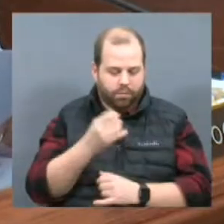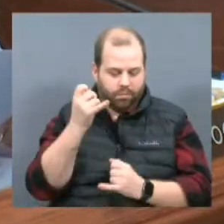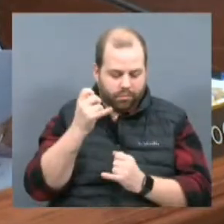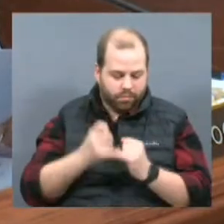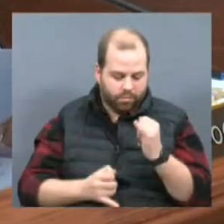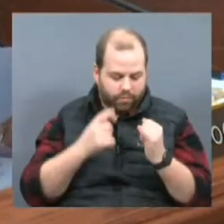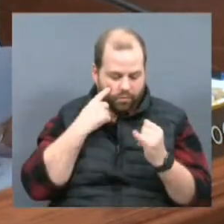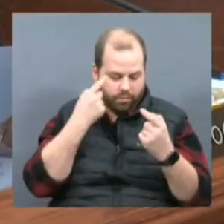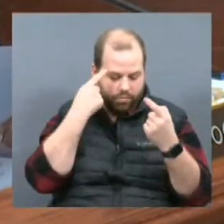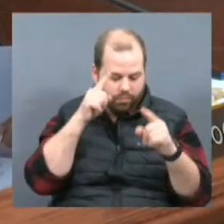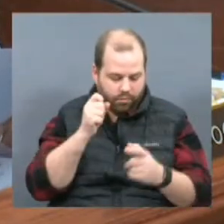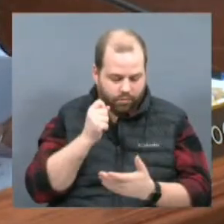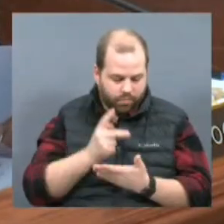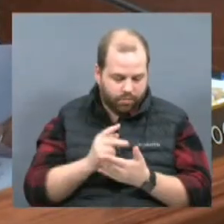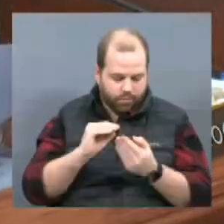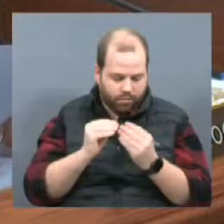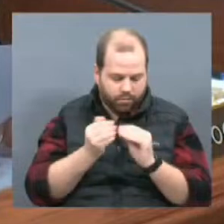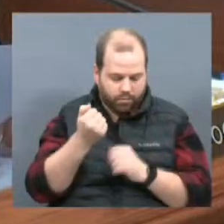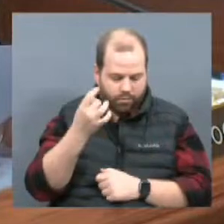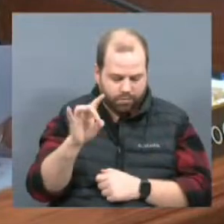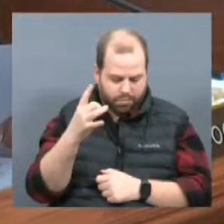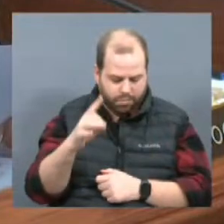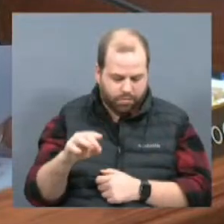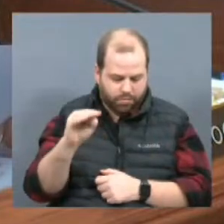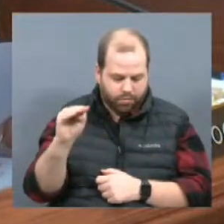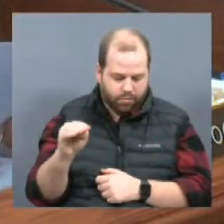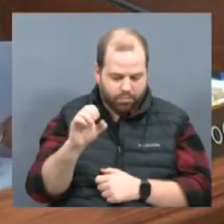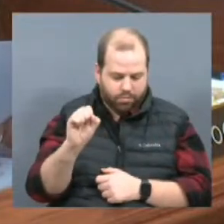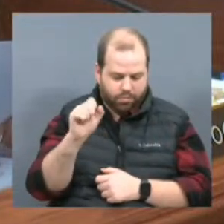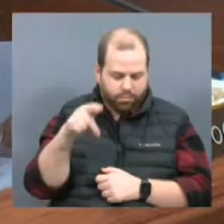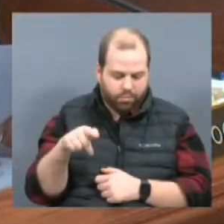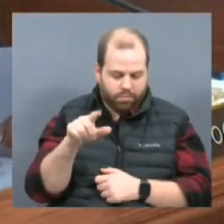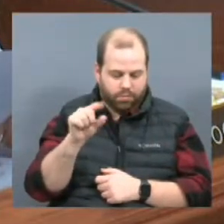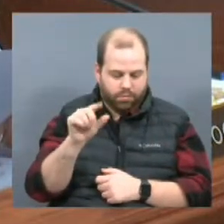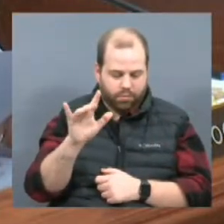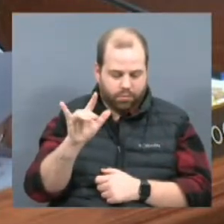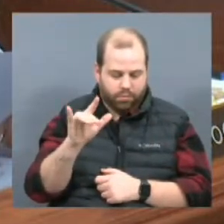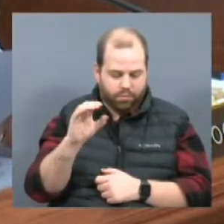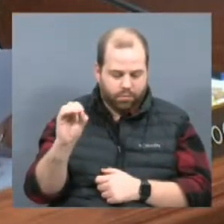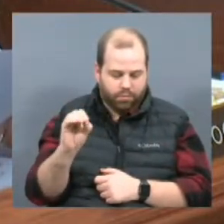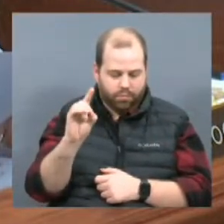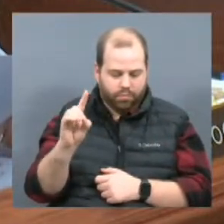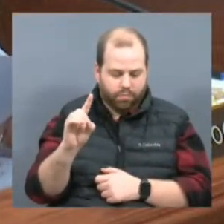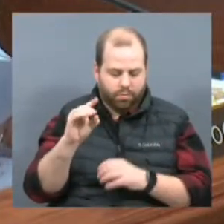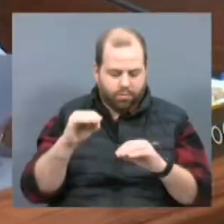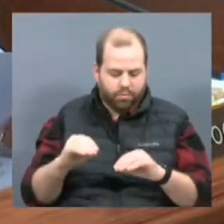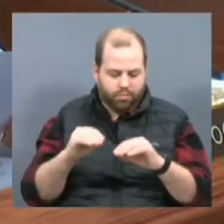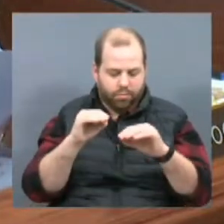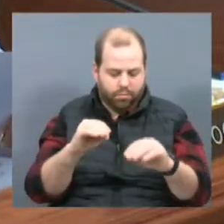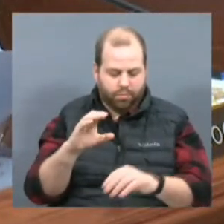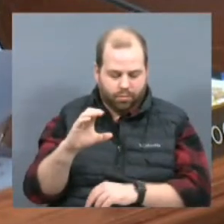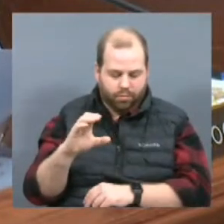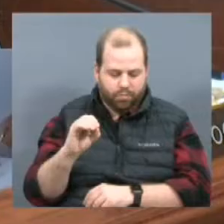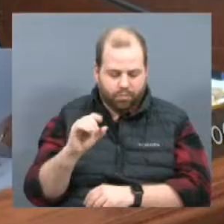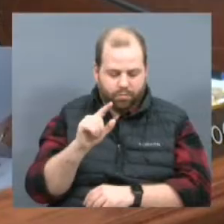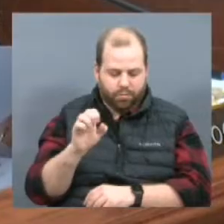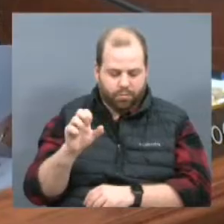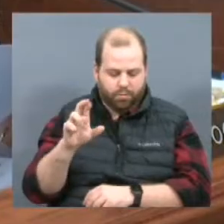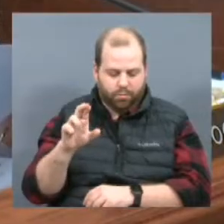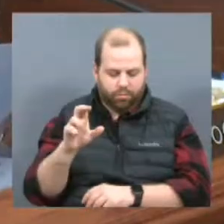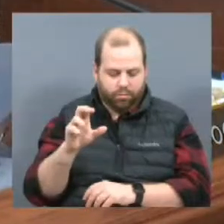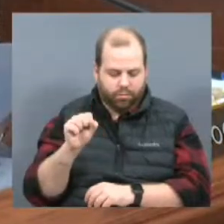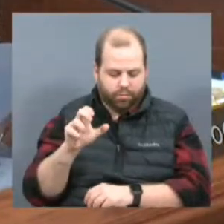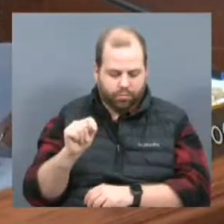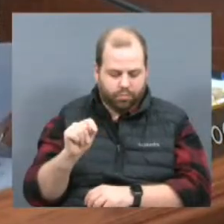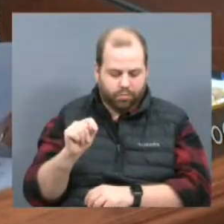item on consent approval is item 18, MSP 2025-01, relocation of a collector street, south side of